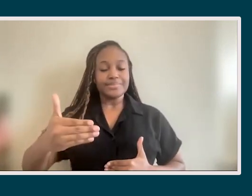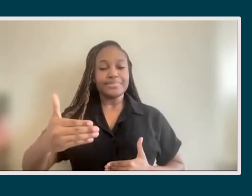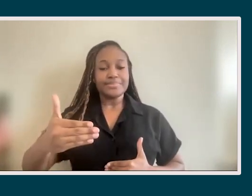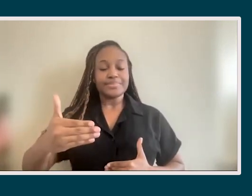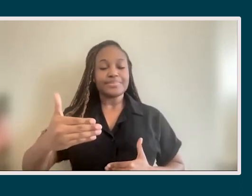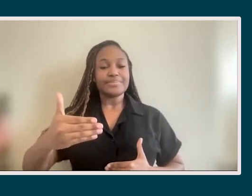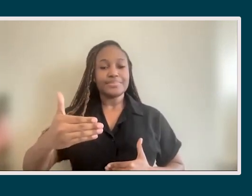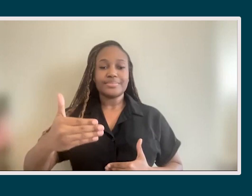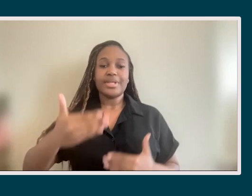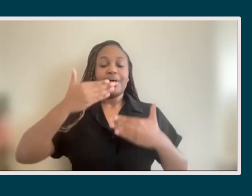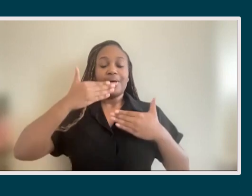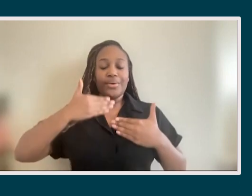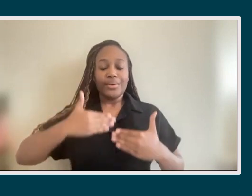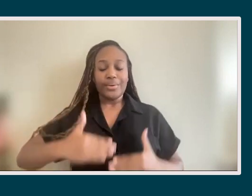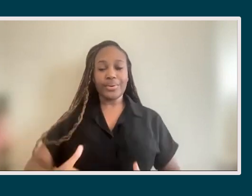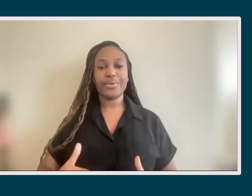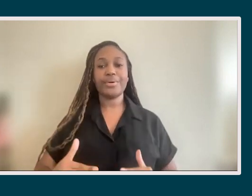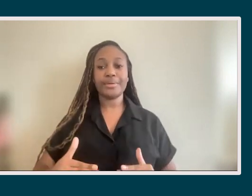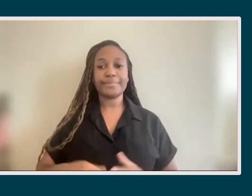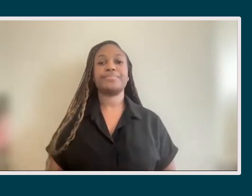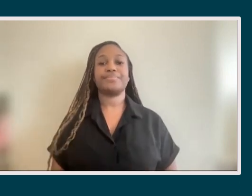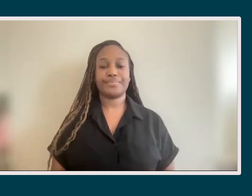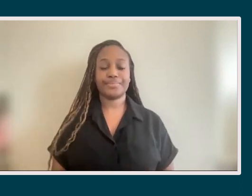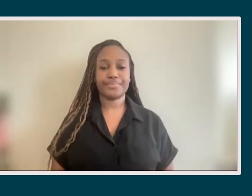and deep exhale out.